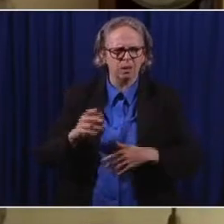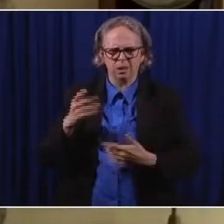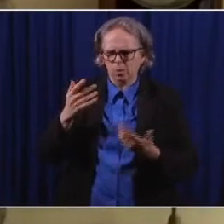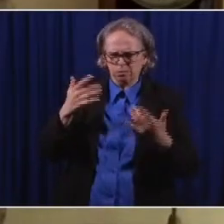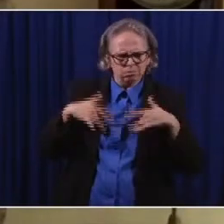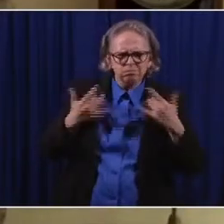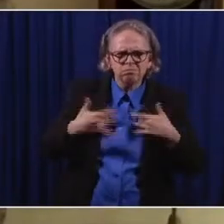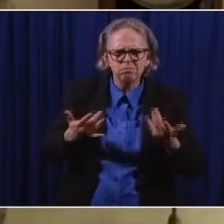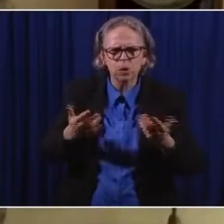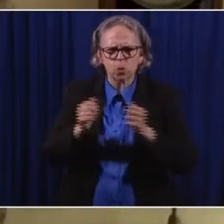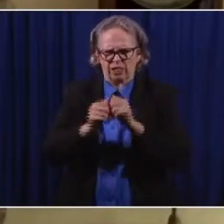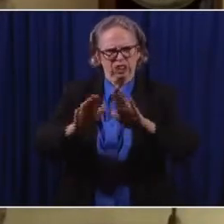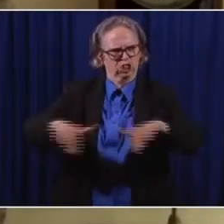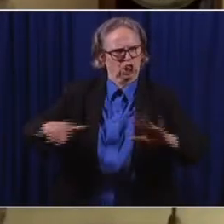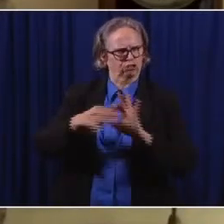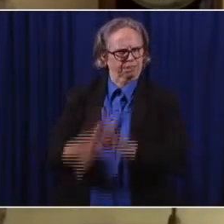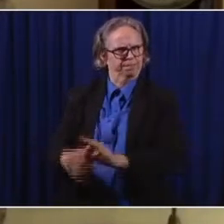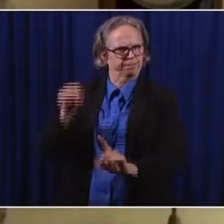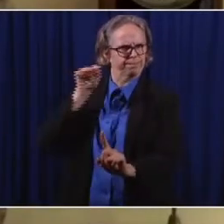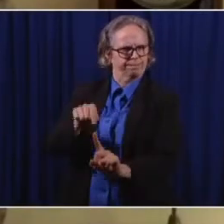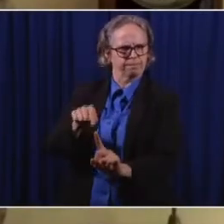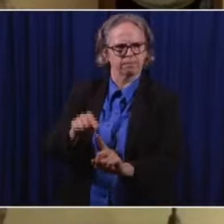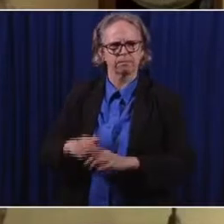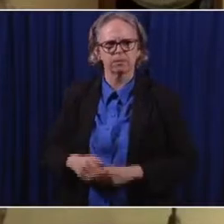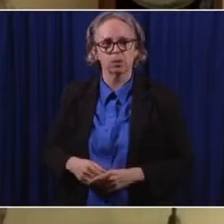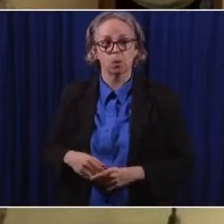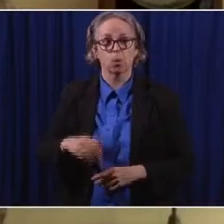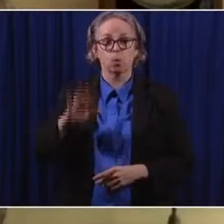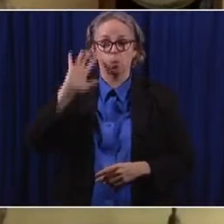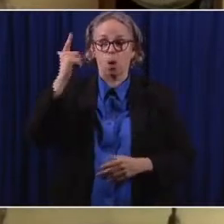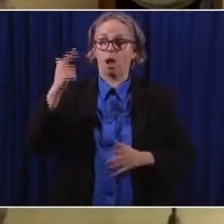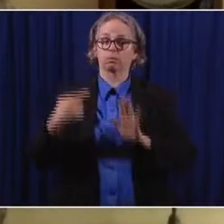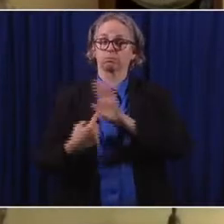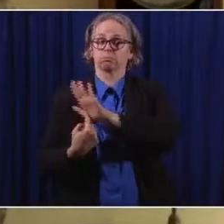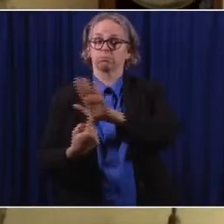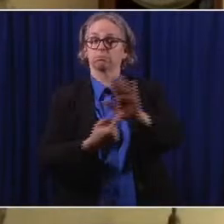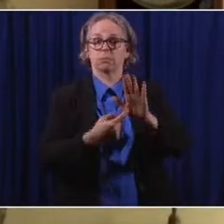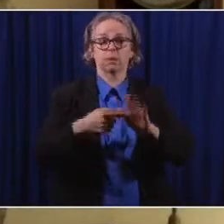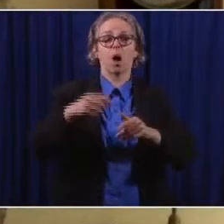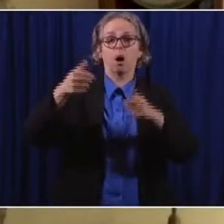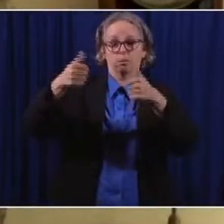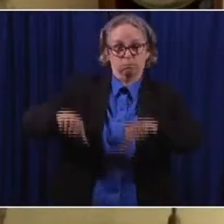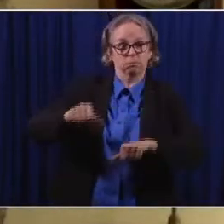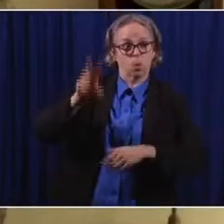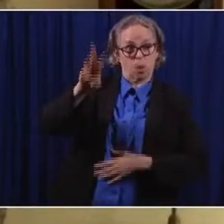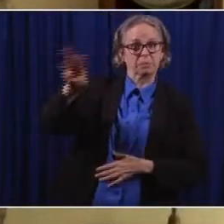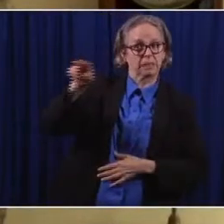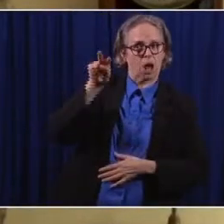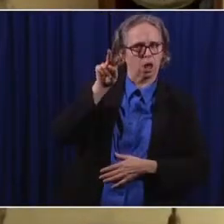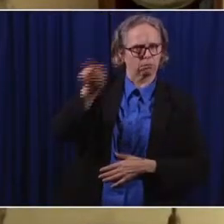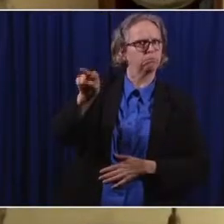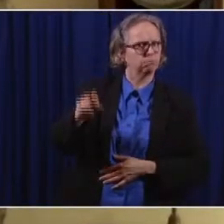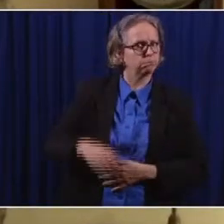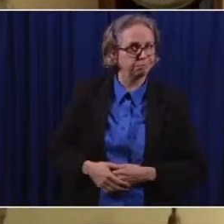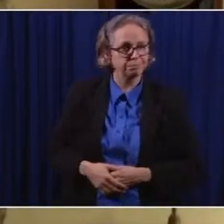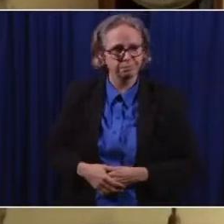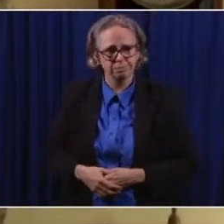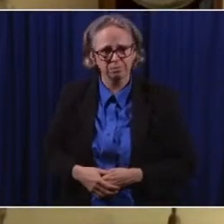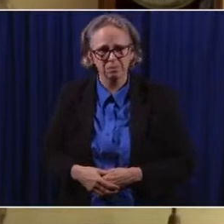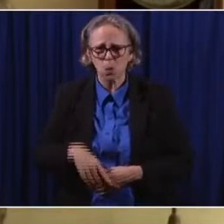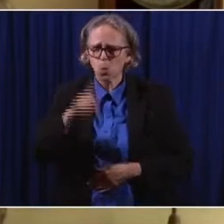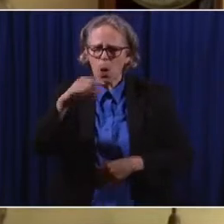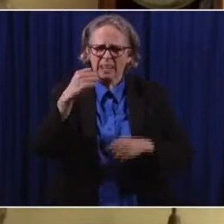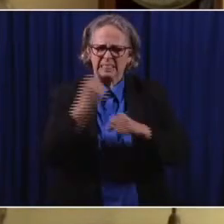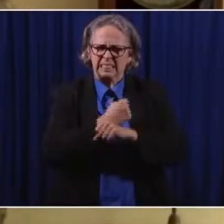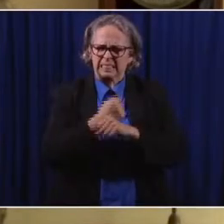these will be available to the public today. One of the more troubling statistics when you look at this data is that Black